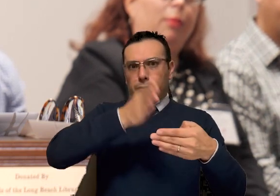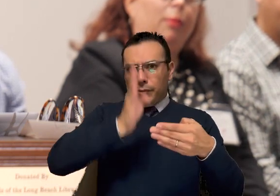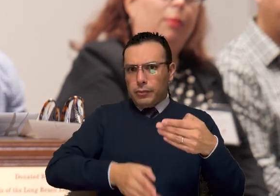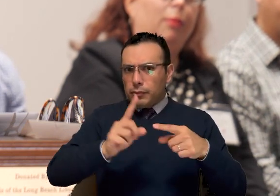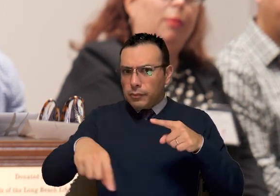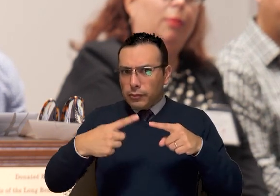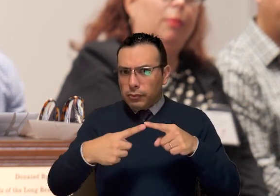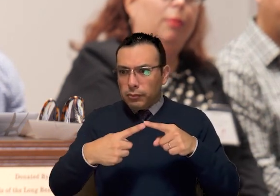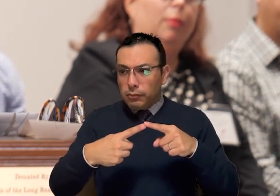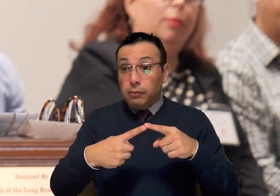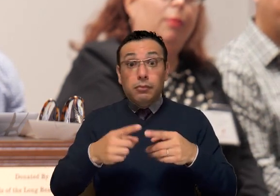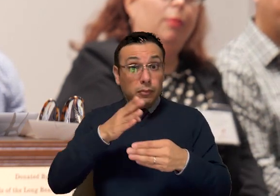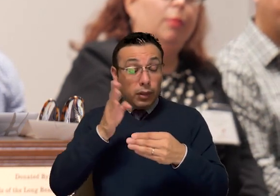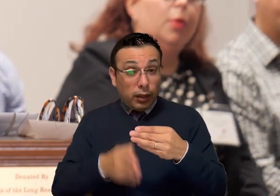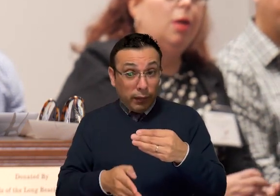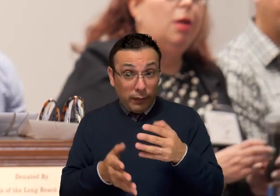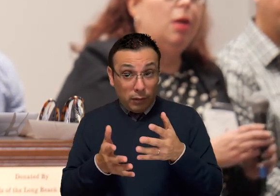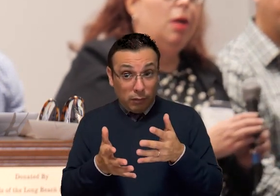see the data?